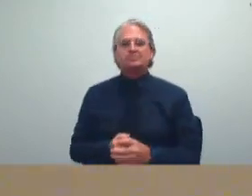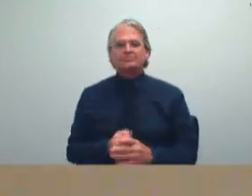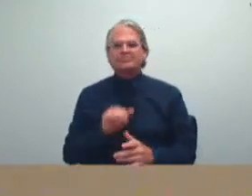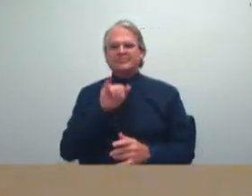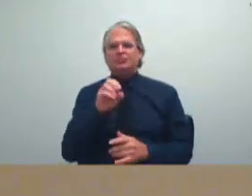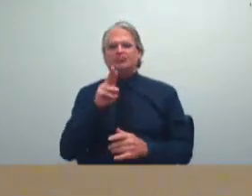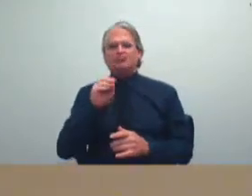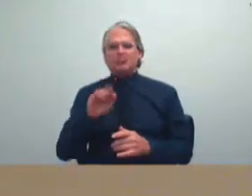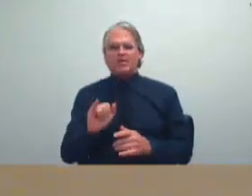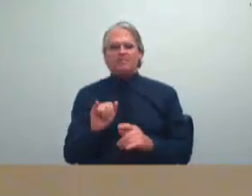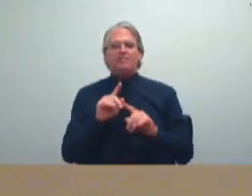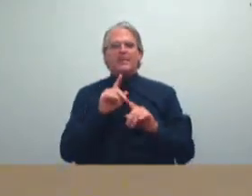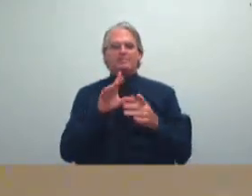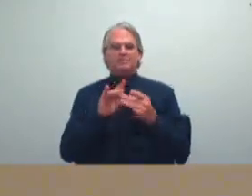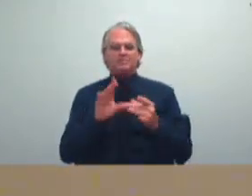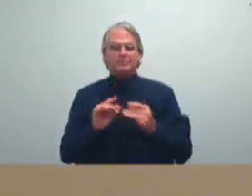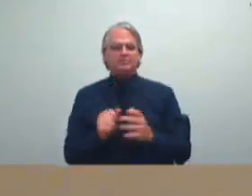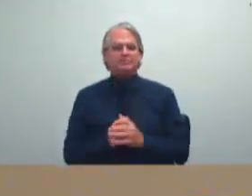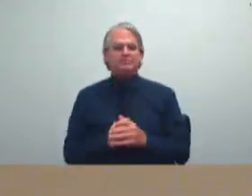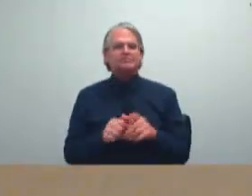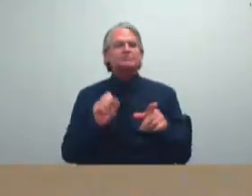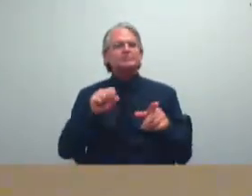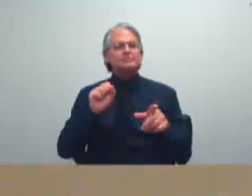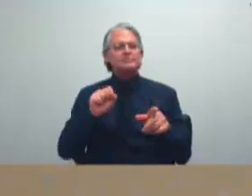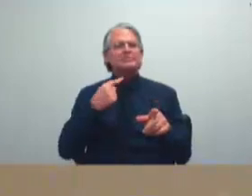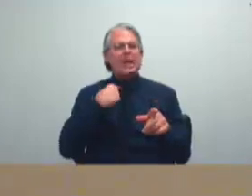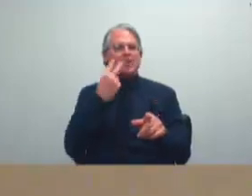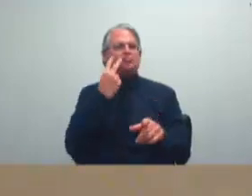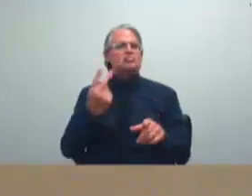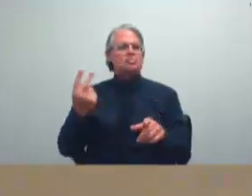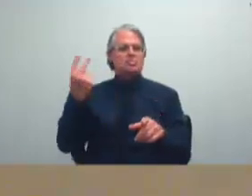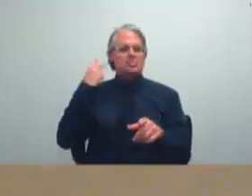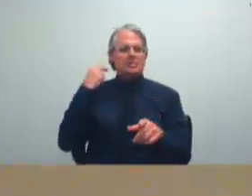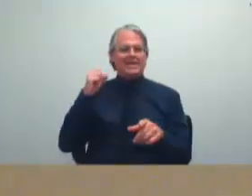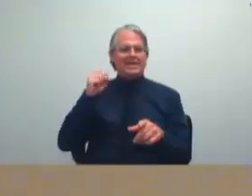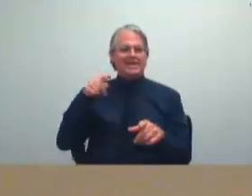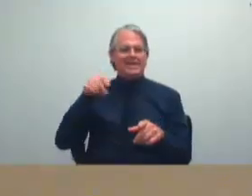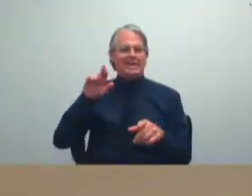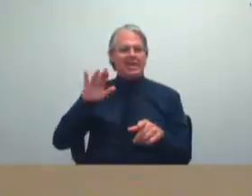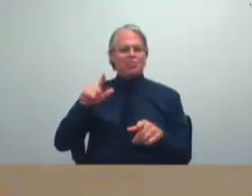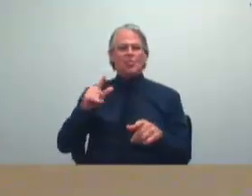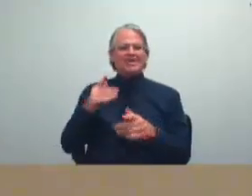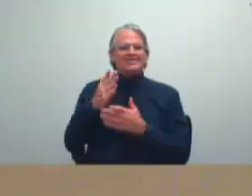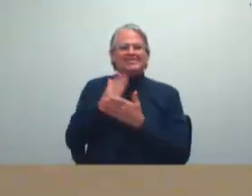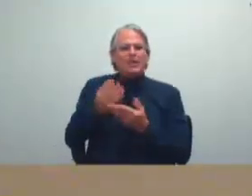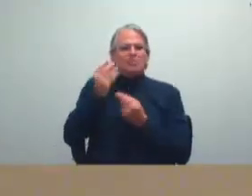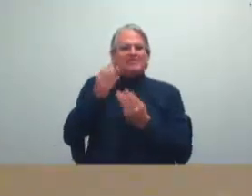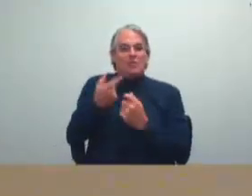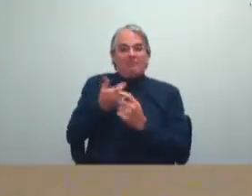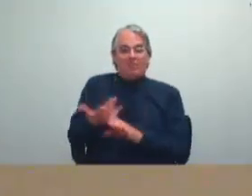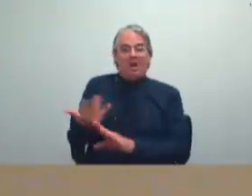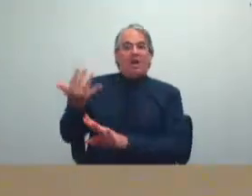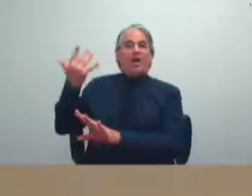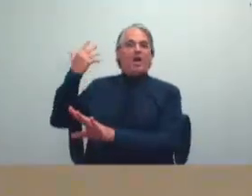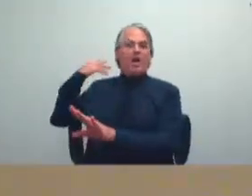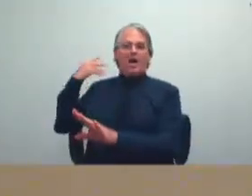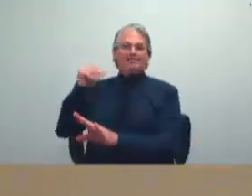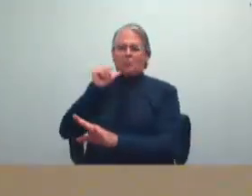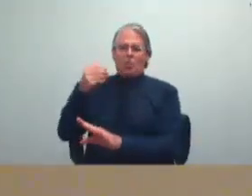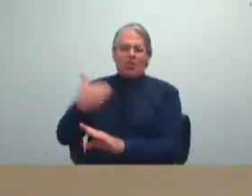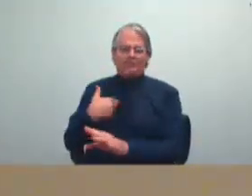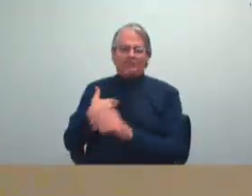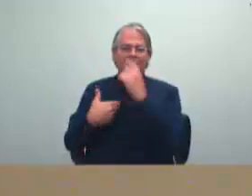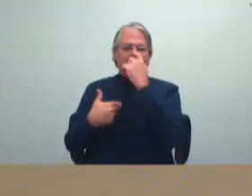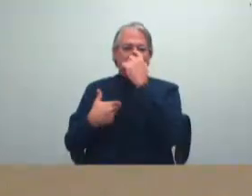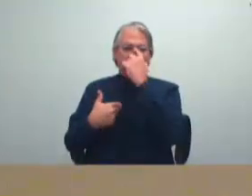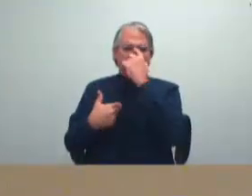get back into April. Some of the data streams aren't available all the way back. But in terms of looking at some of the shutdowns that happened early